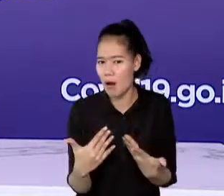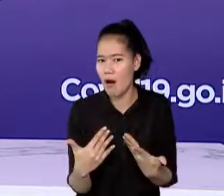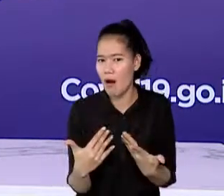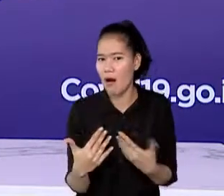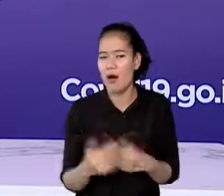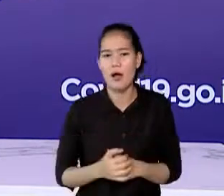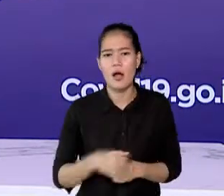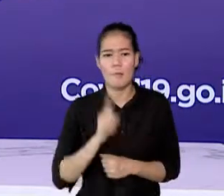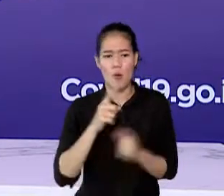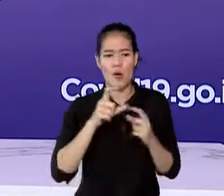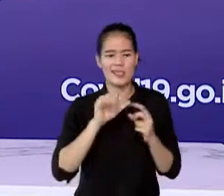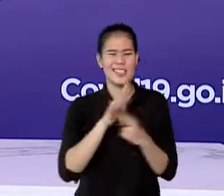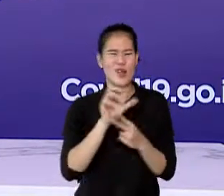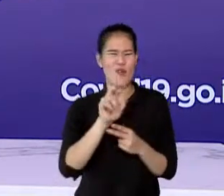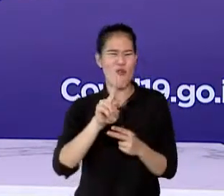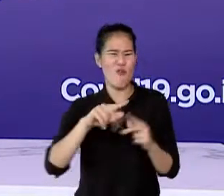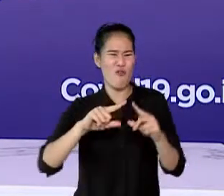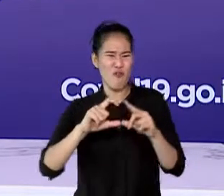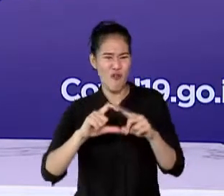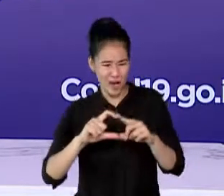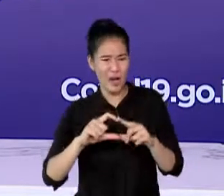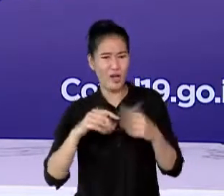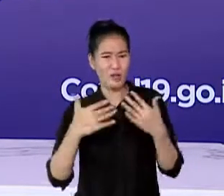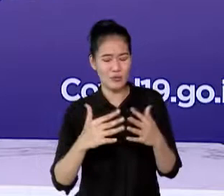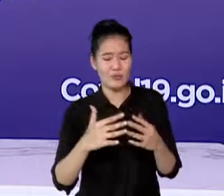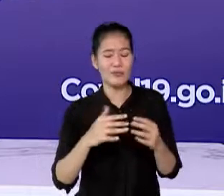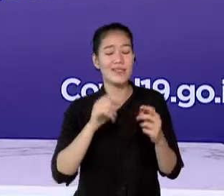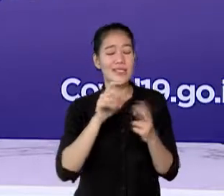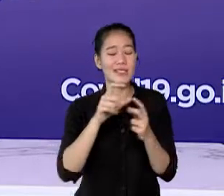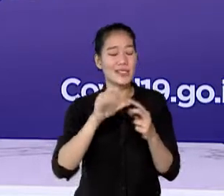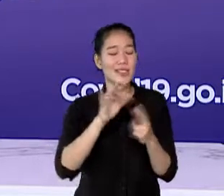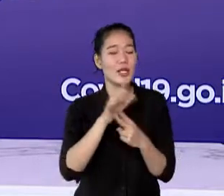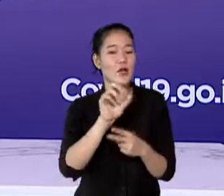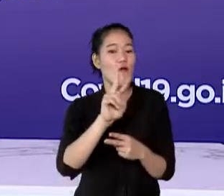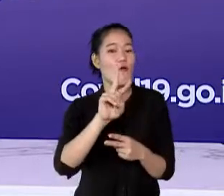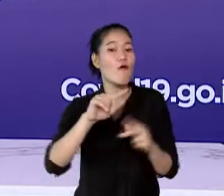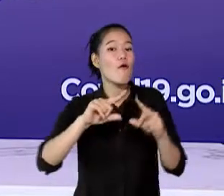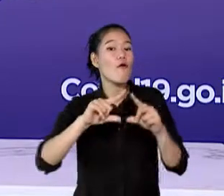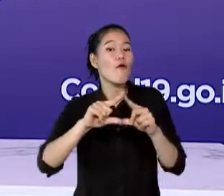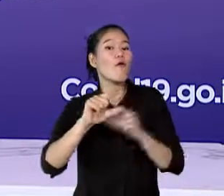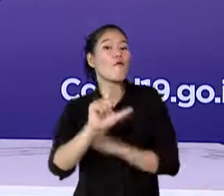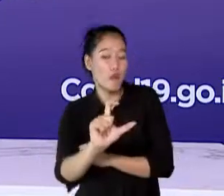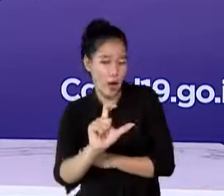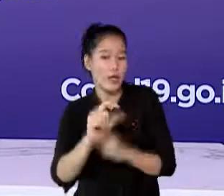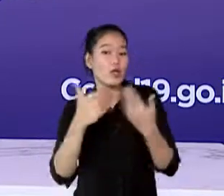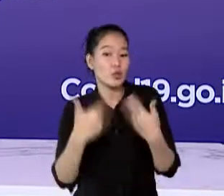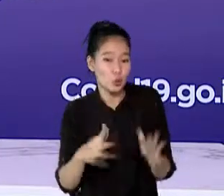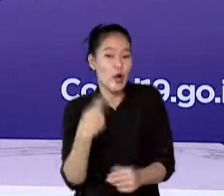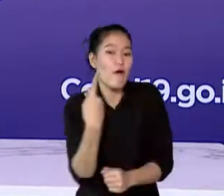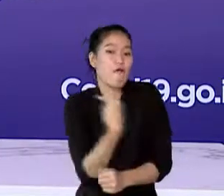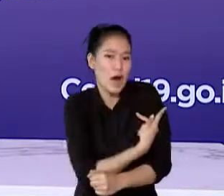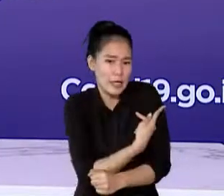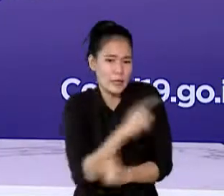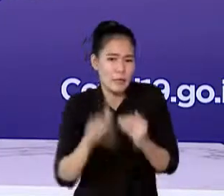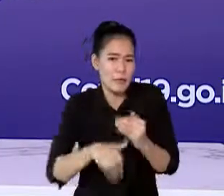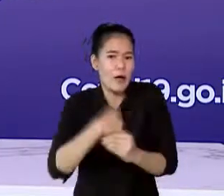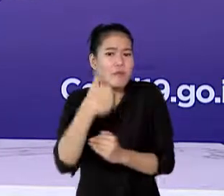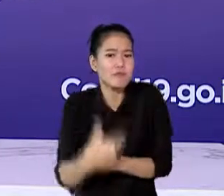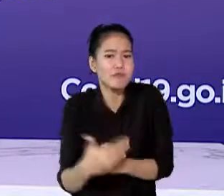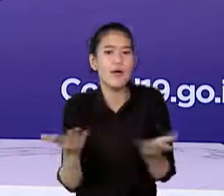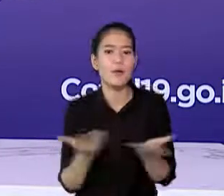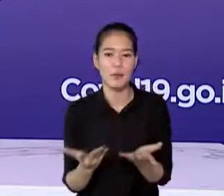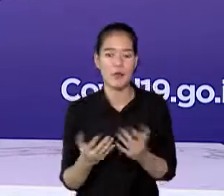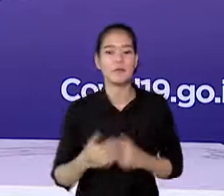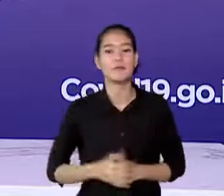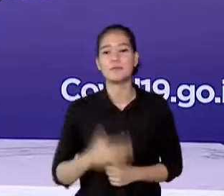with Sinovac and Sinopharm? Does it indicate they will have to be vaccinated again in, say, 6 months?